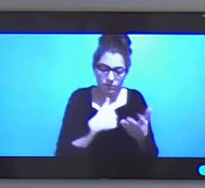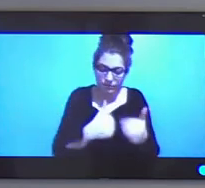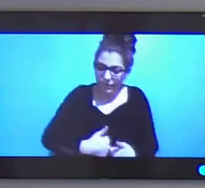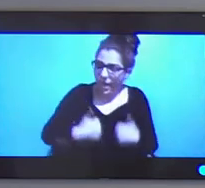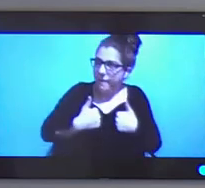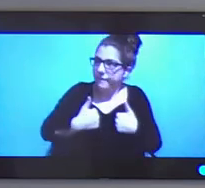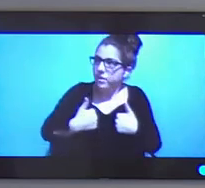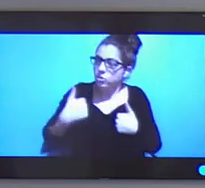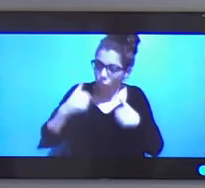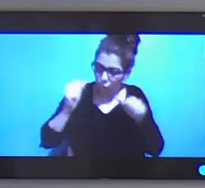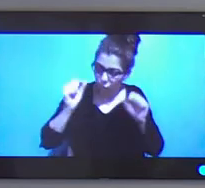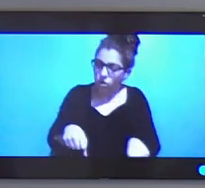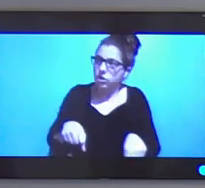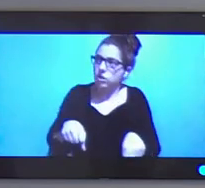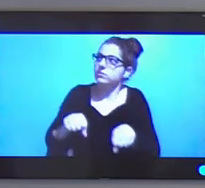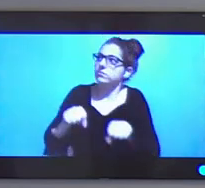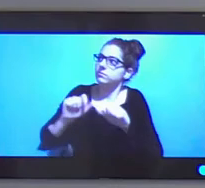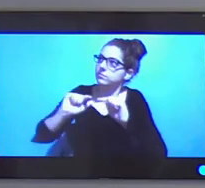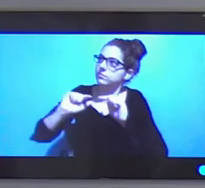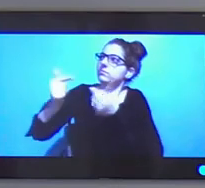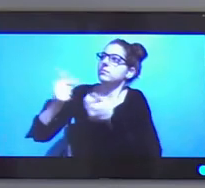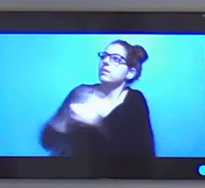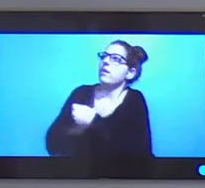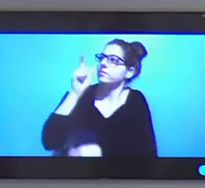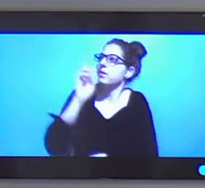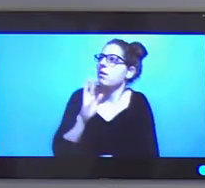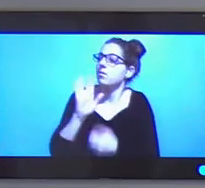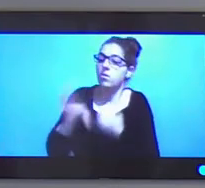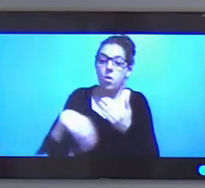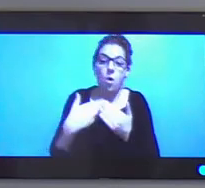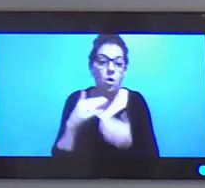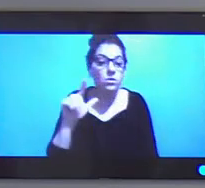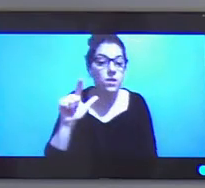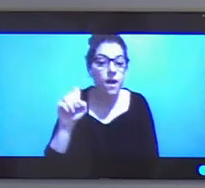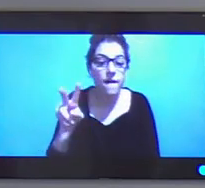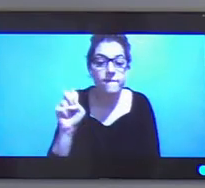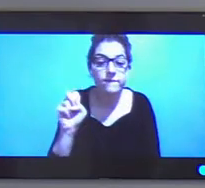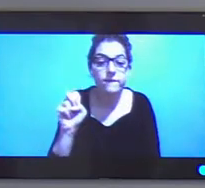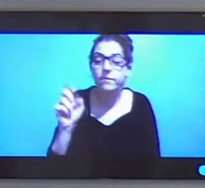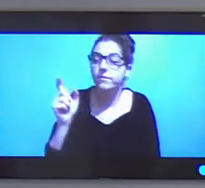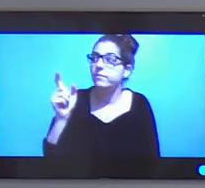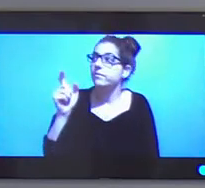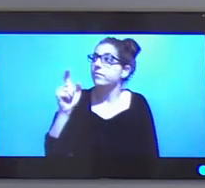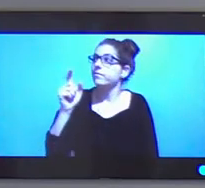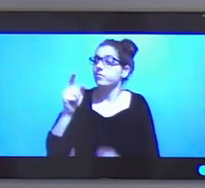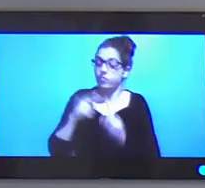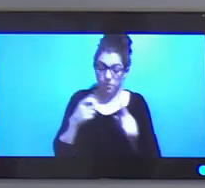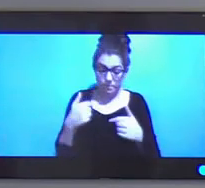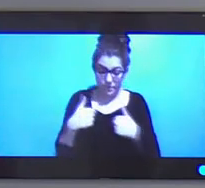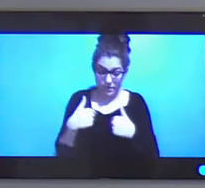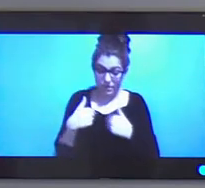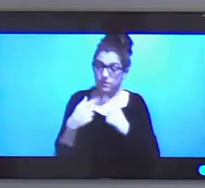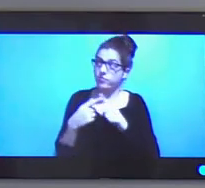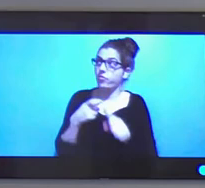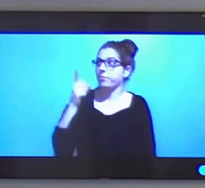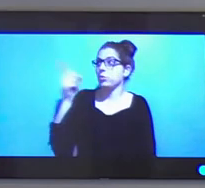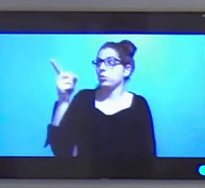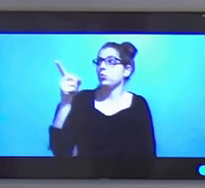God. All love given for me, and